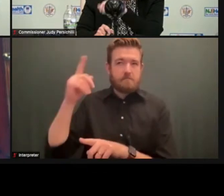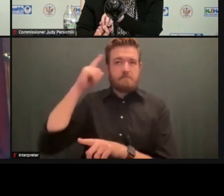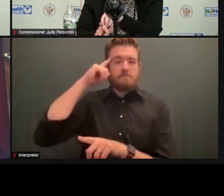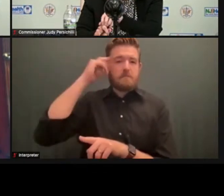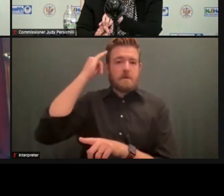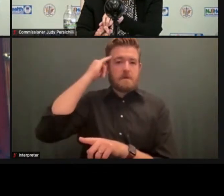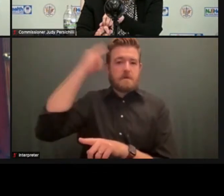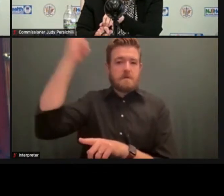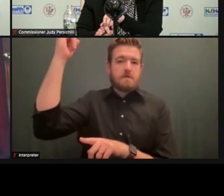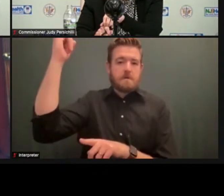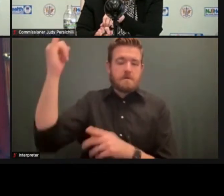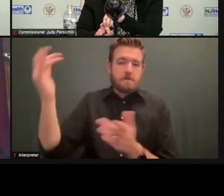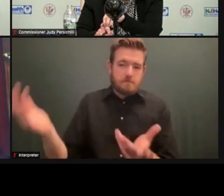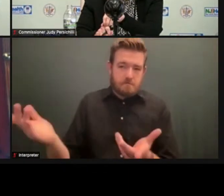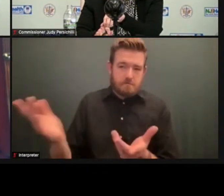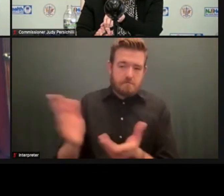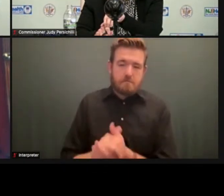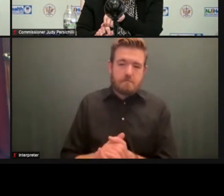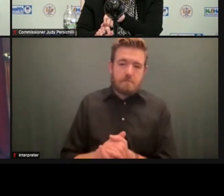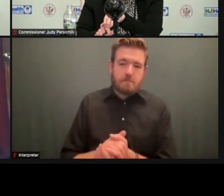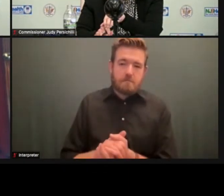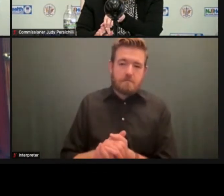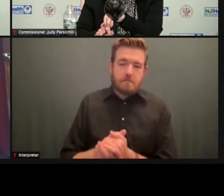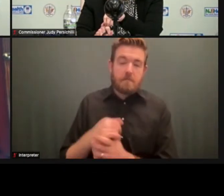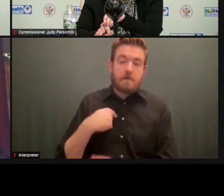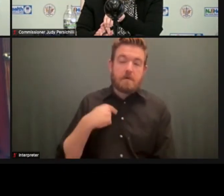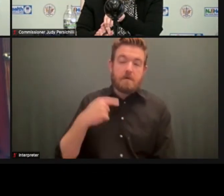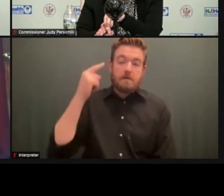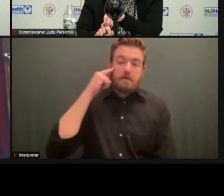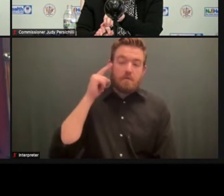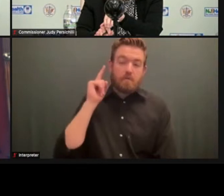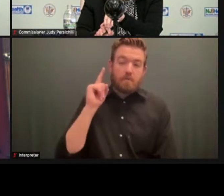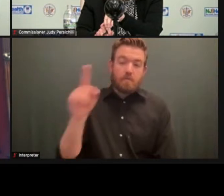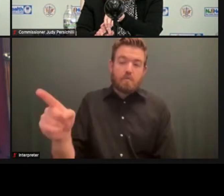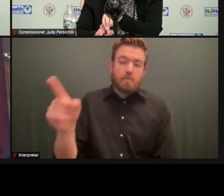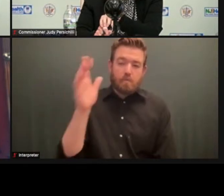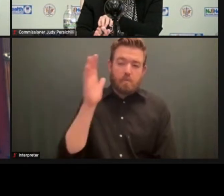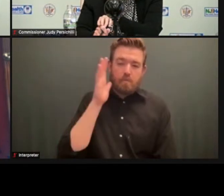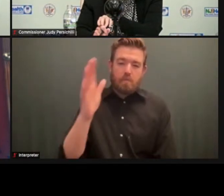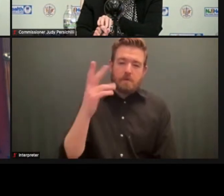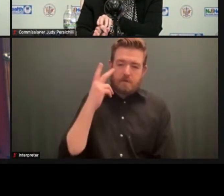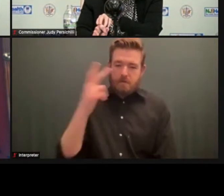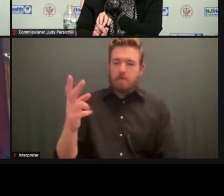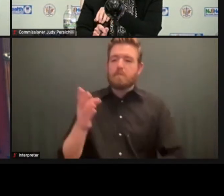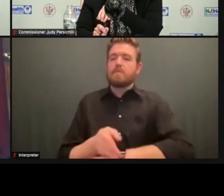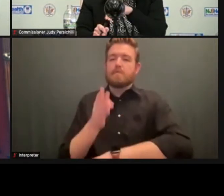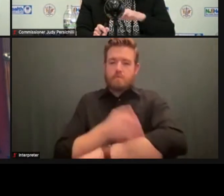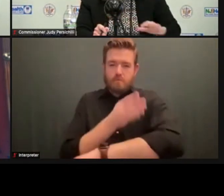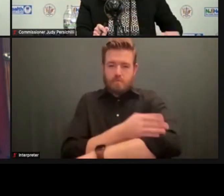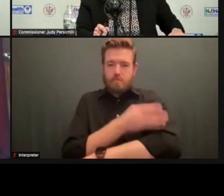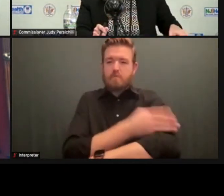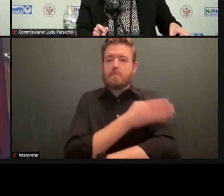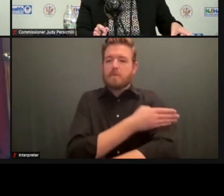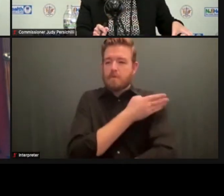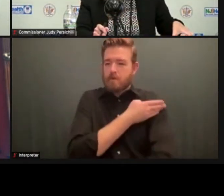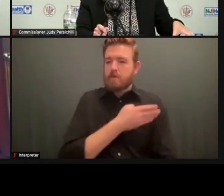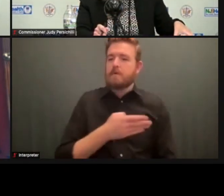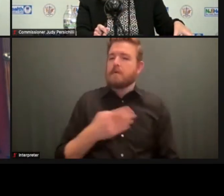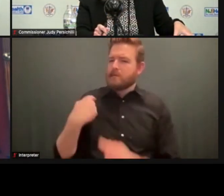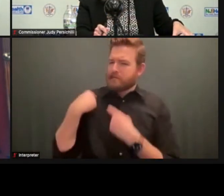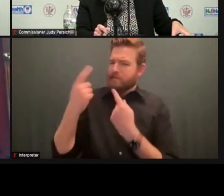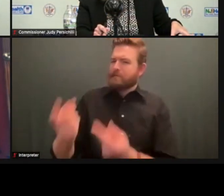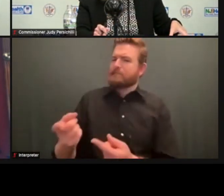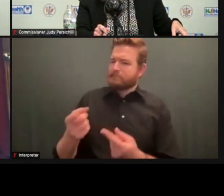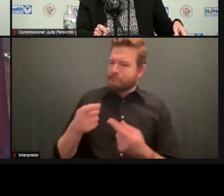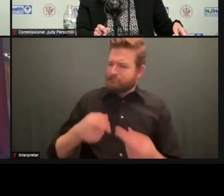And I think you're going to see real progress on that front. That's been one of the harder ones for us to get done for a